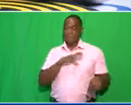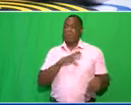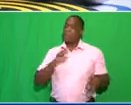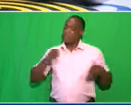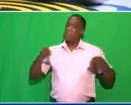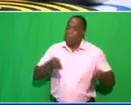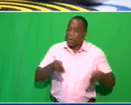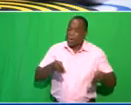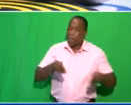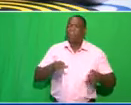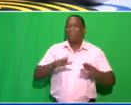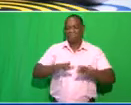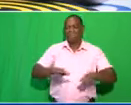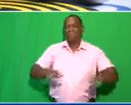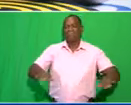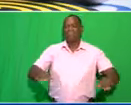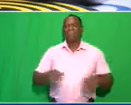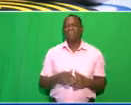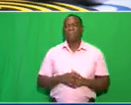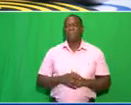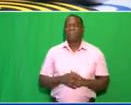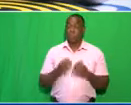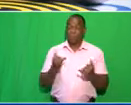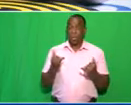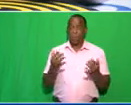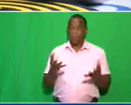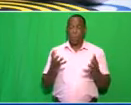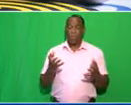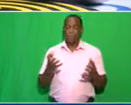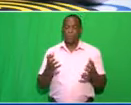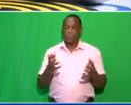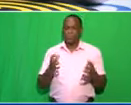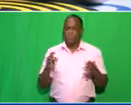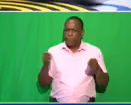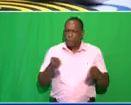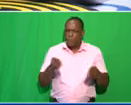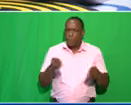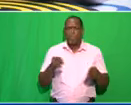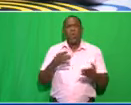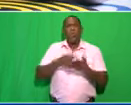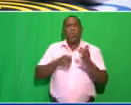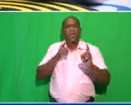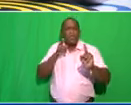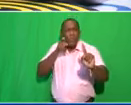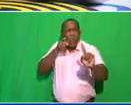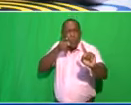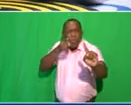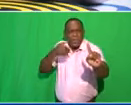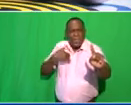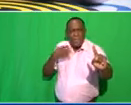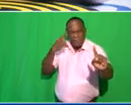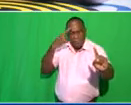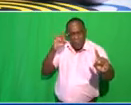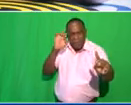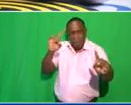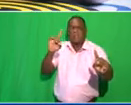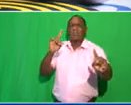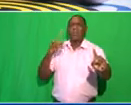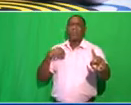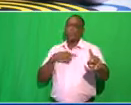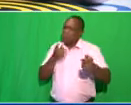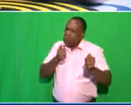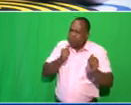that. So what we really want to look at now is, what goals do we have for education? What are we trying to achieve